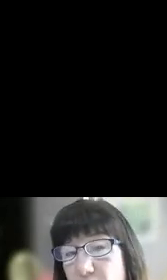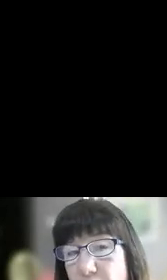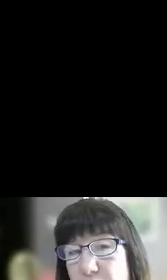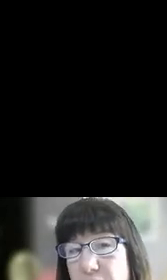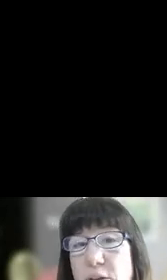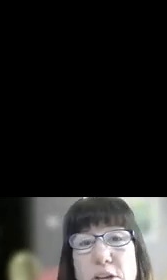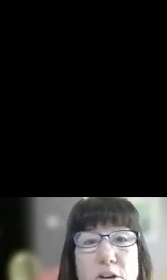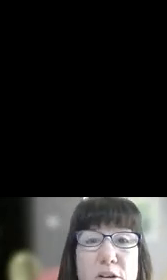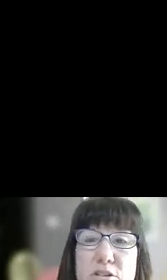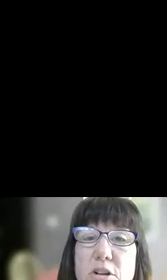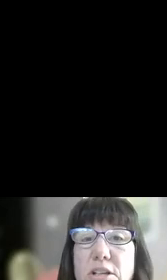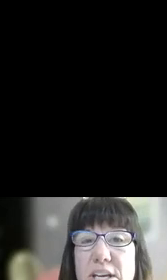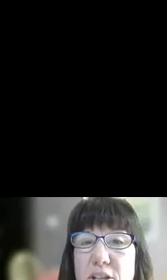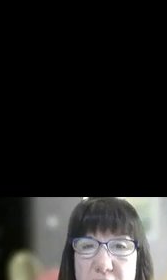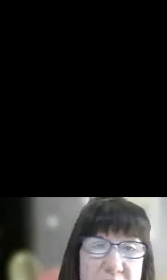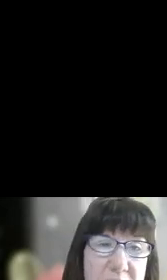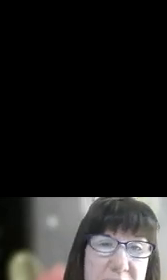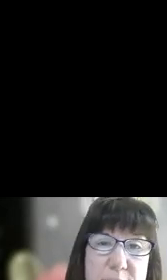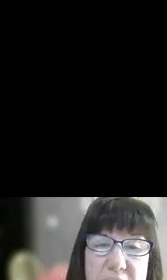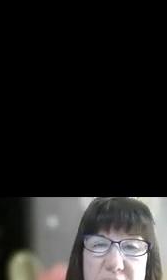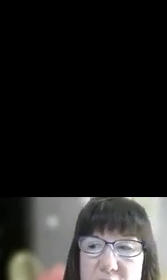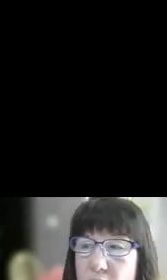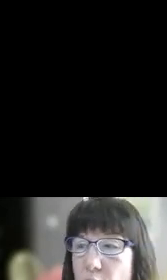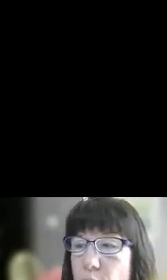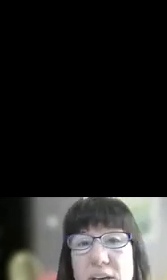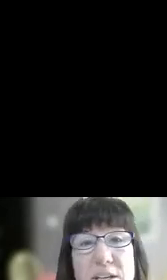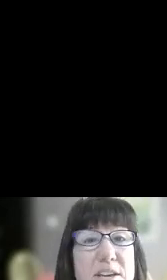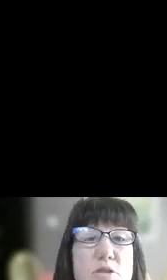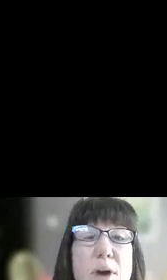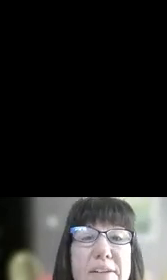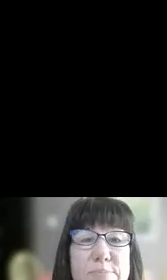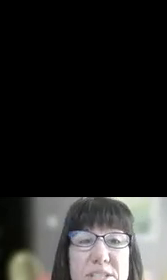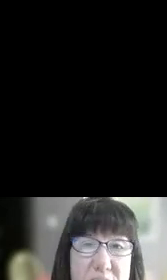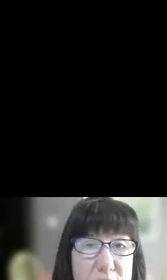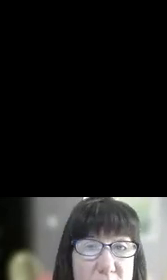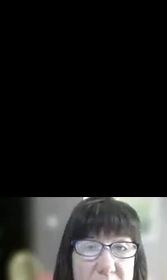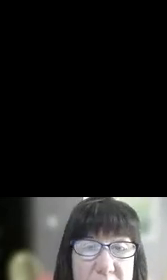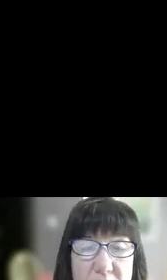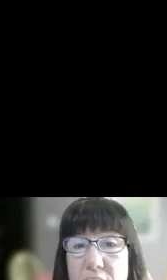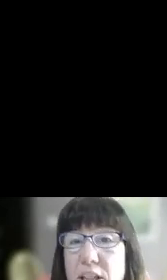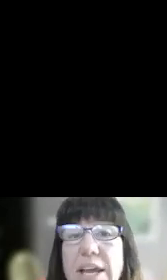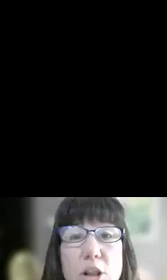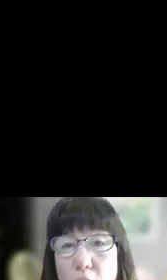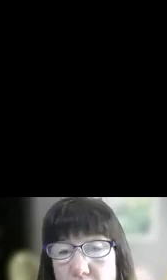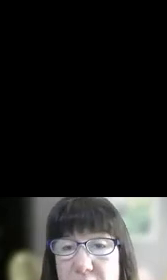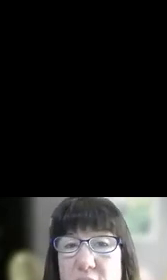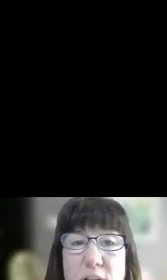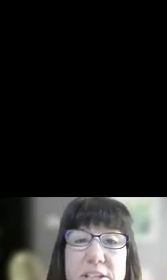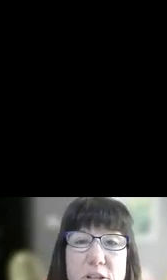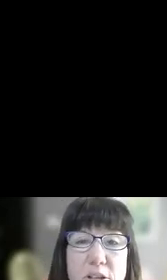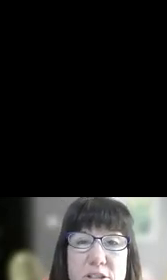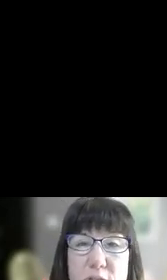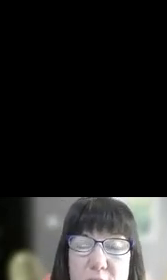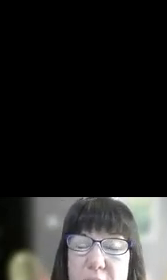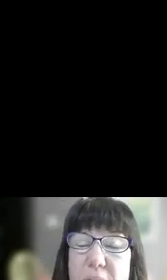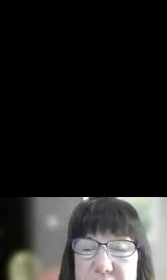others. And again, we encourage you to take a look at the academic calendar, because if you have a particular target area like law that you'd like